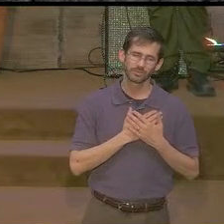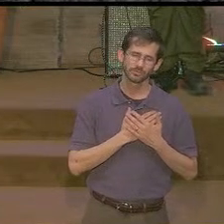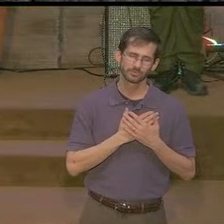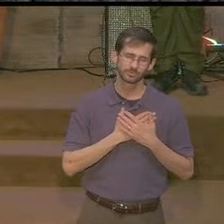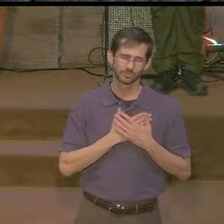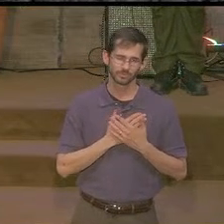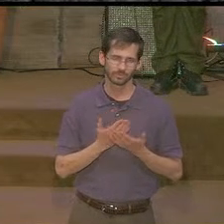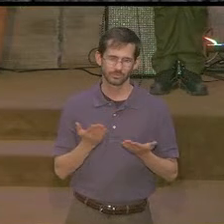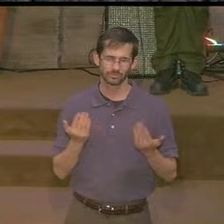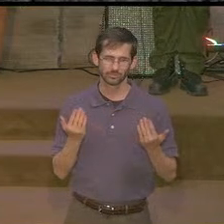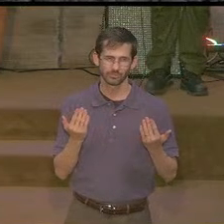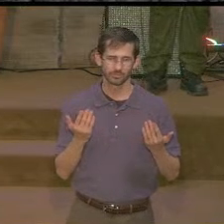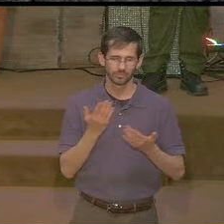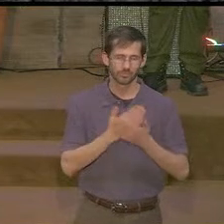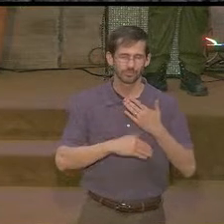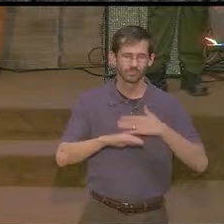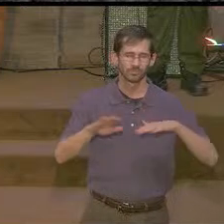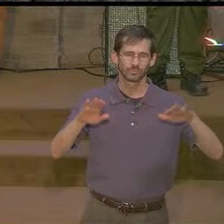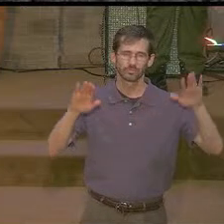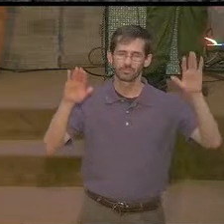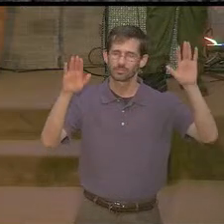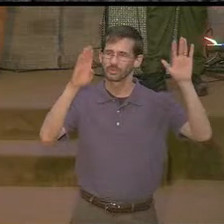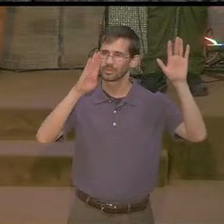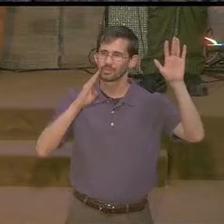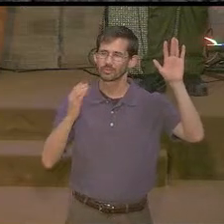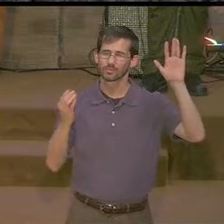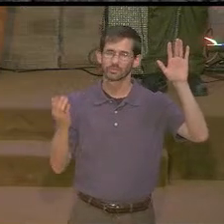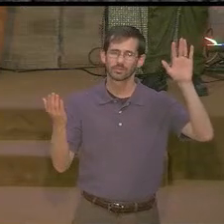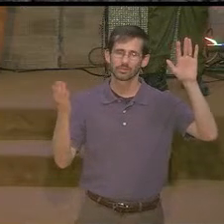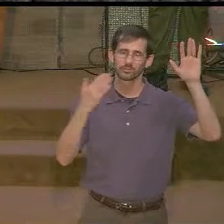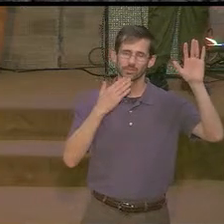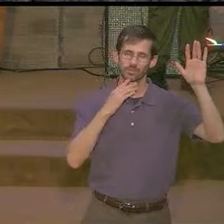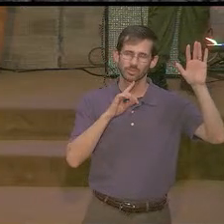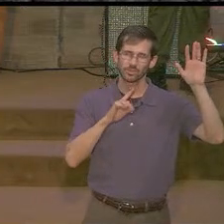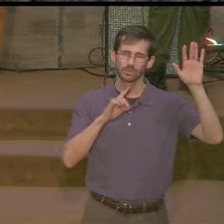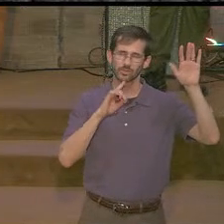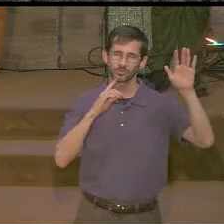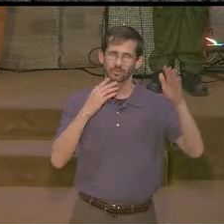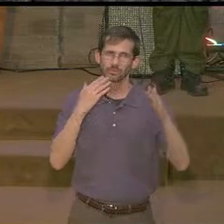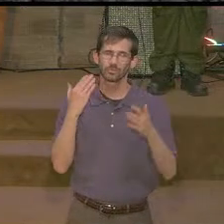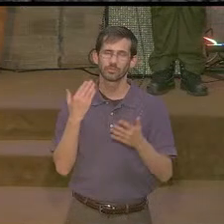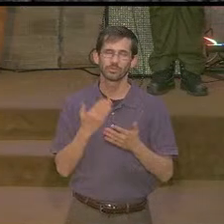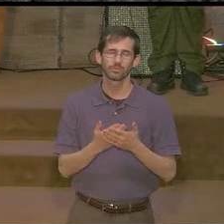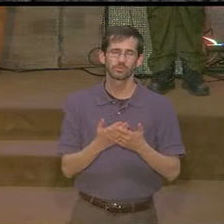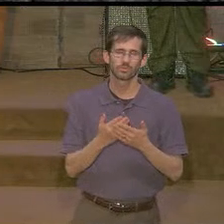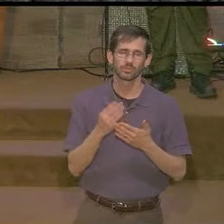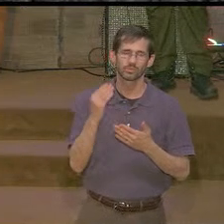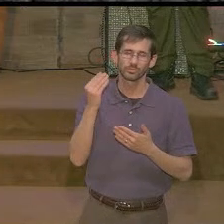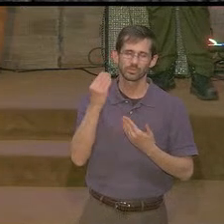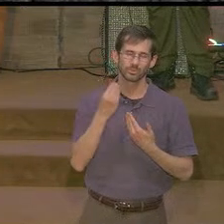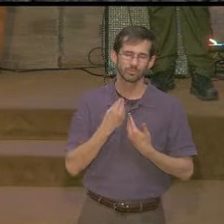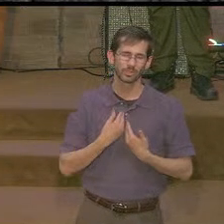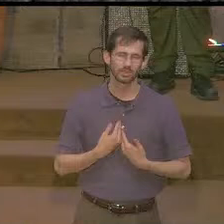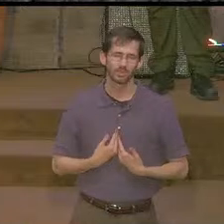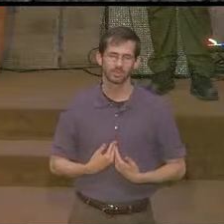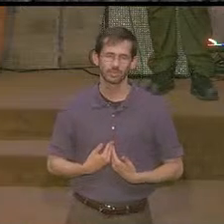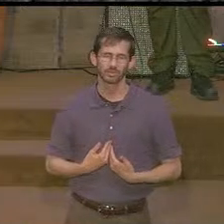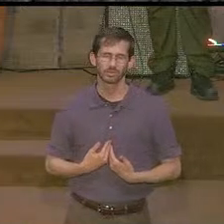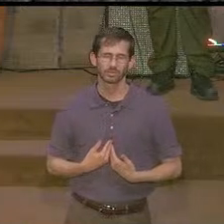Can I get y'all to just slip your hands up to God just right here? Come on. So, so good to